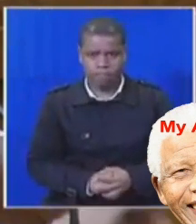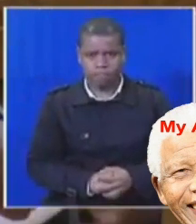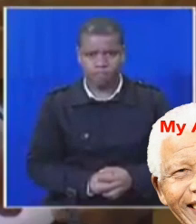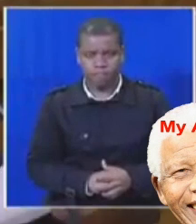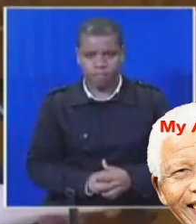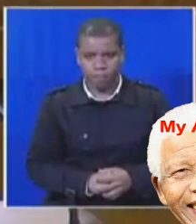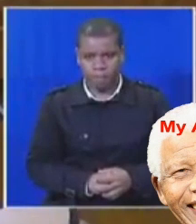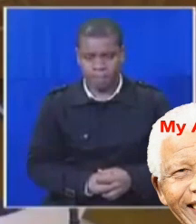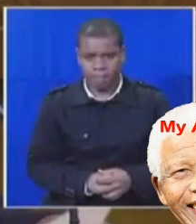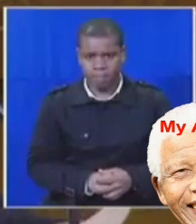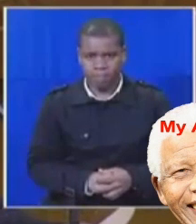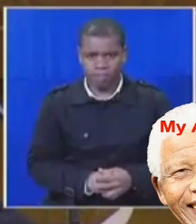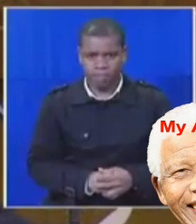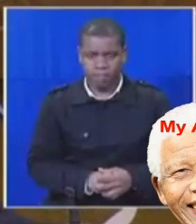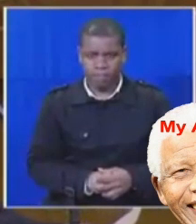Honorable Chair,